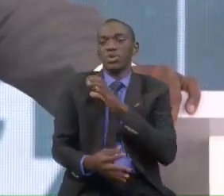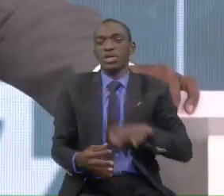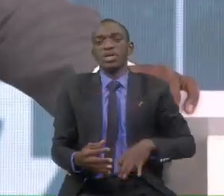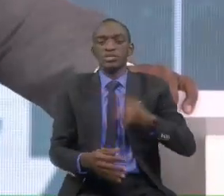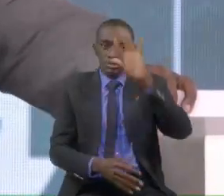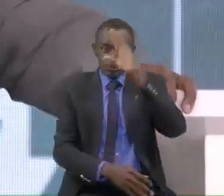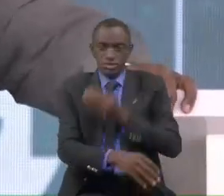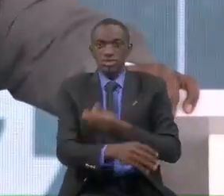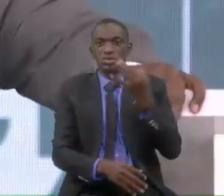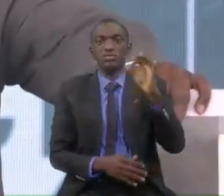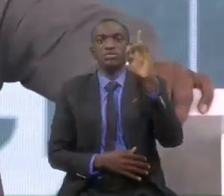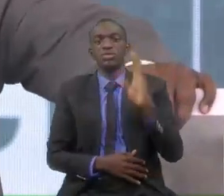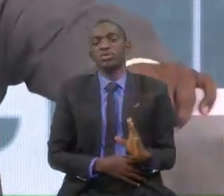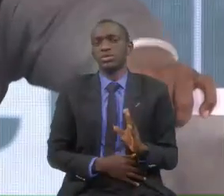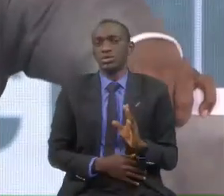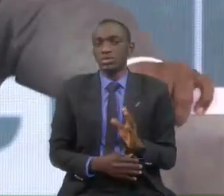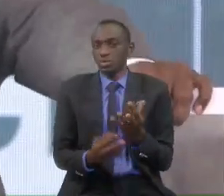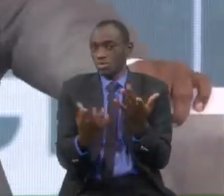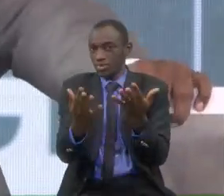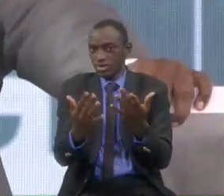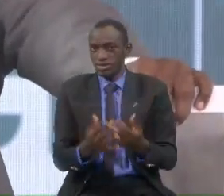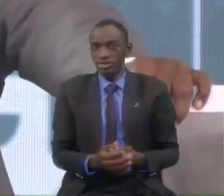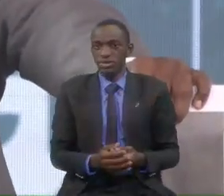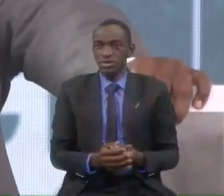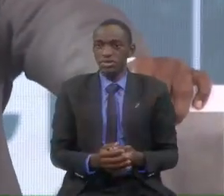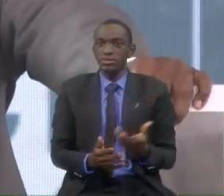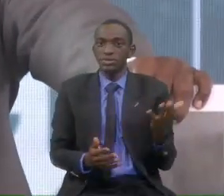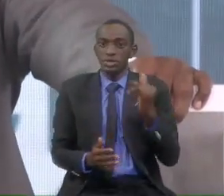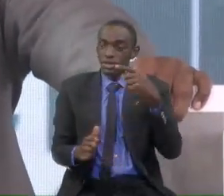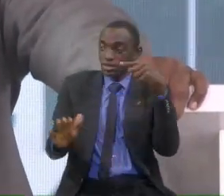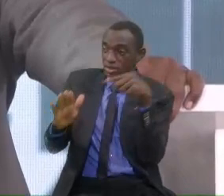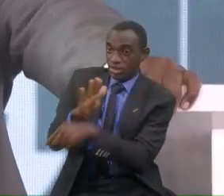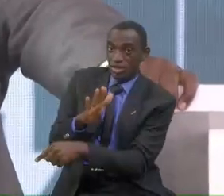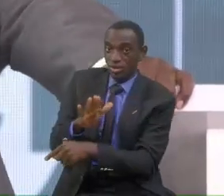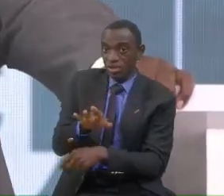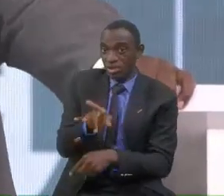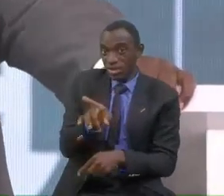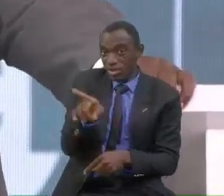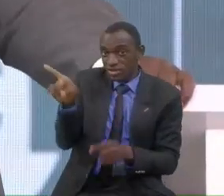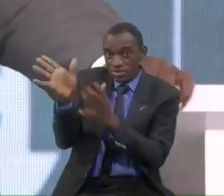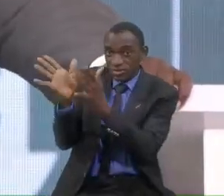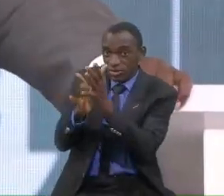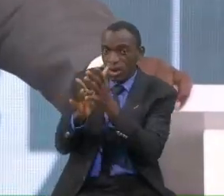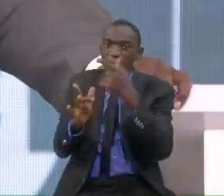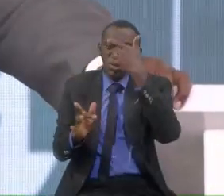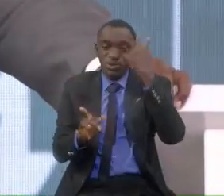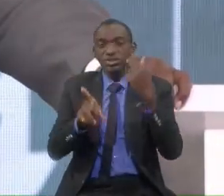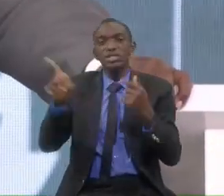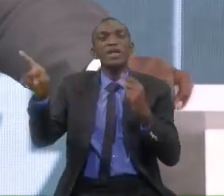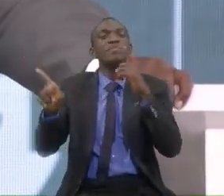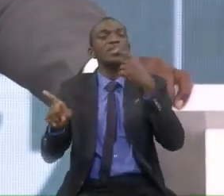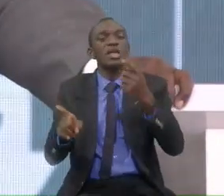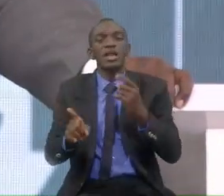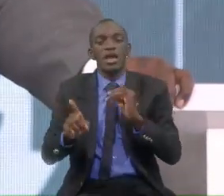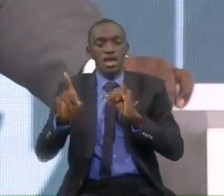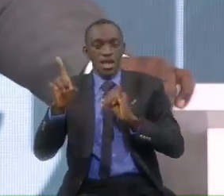on now. They killed him. Because it said, I'm the Son of God. And the Israelites